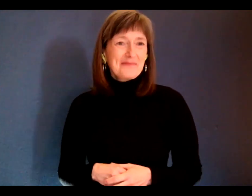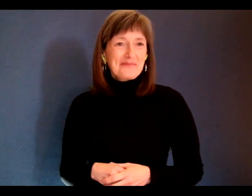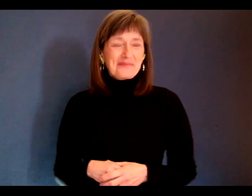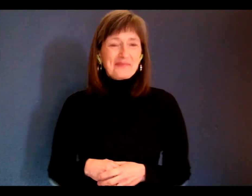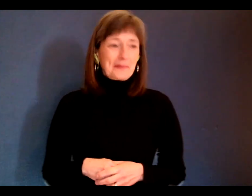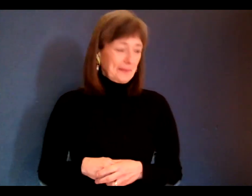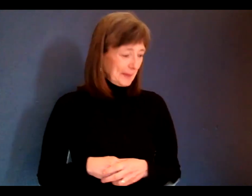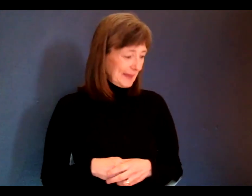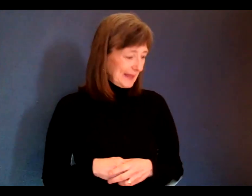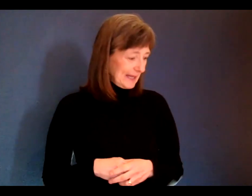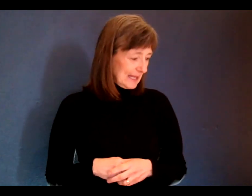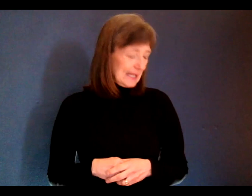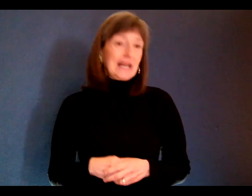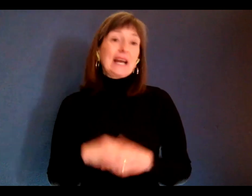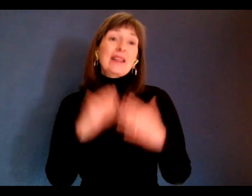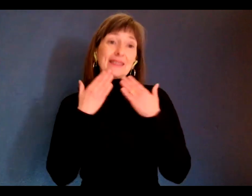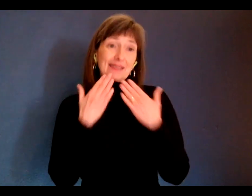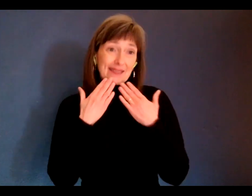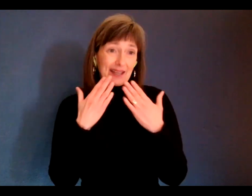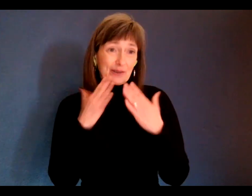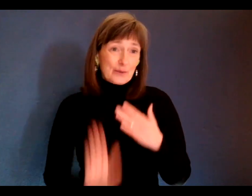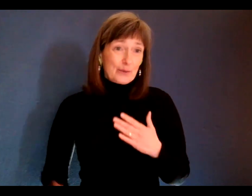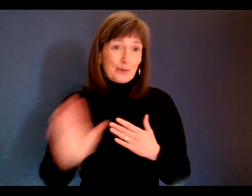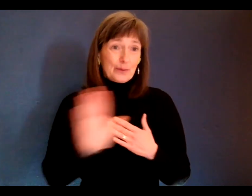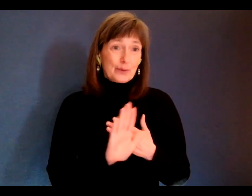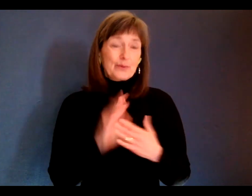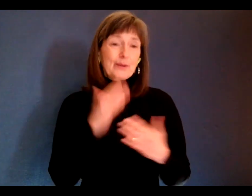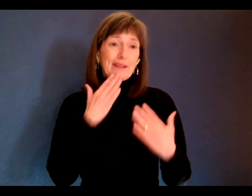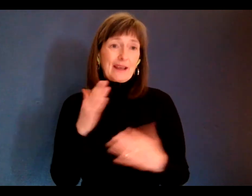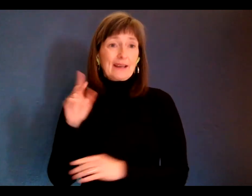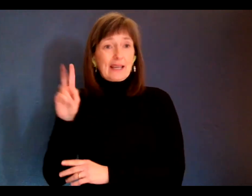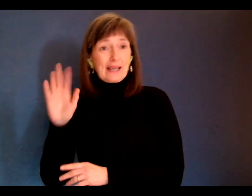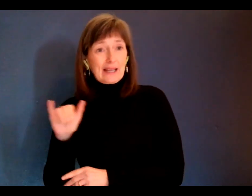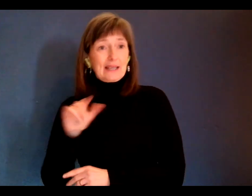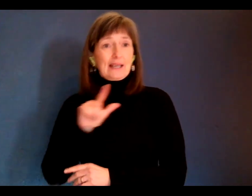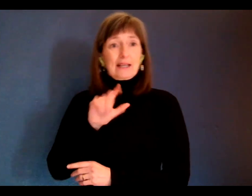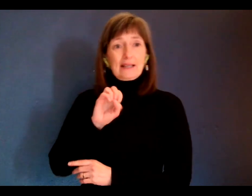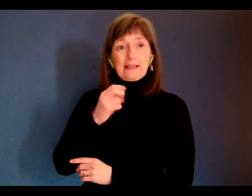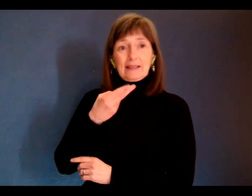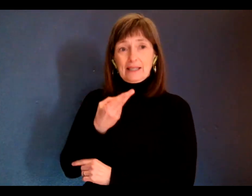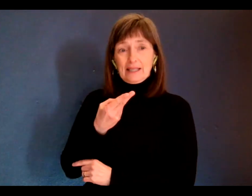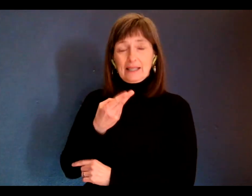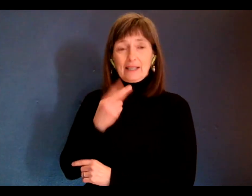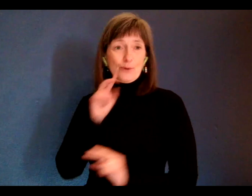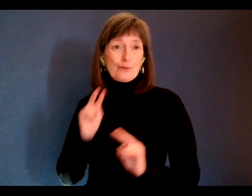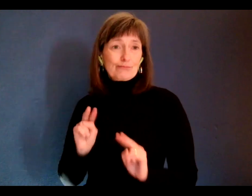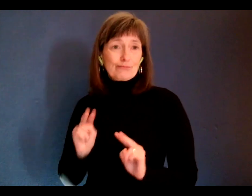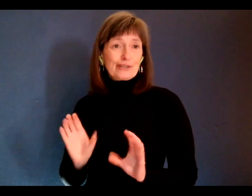Anyway, thank you so very, very much. And thanks to Kelly and Lee for monitoring the